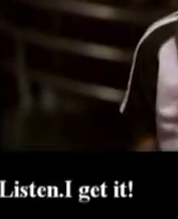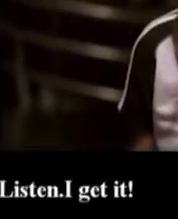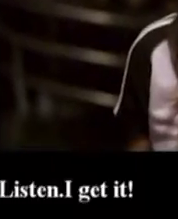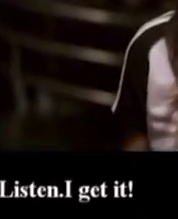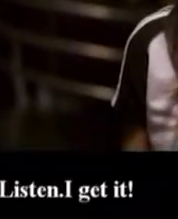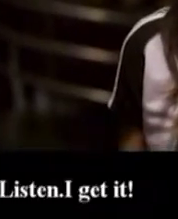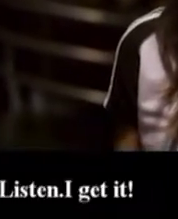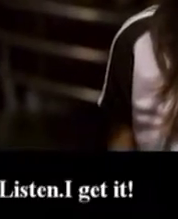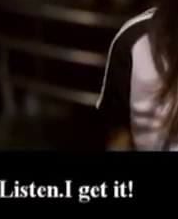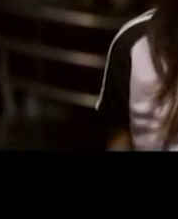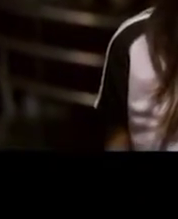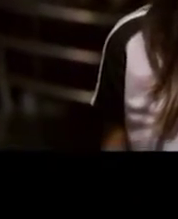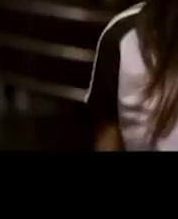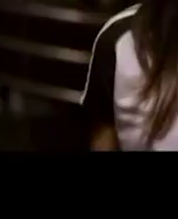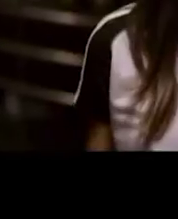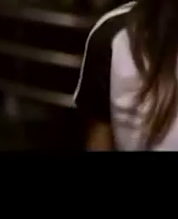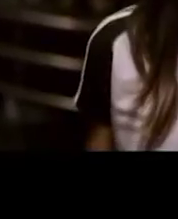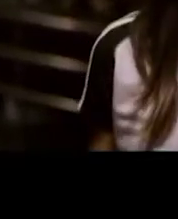I get it.